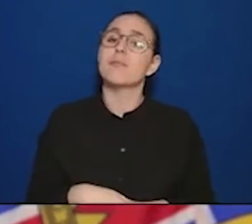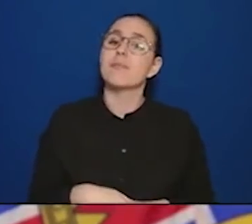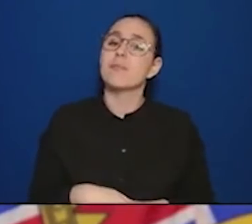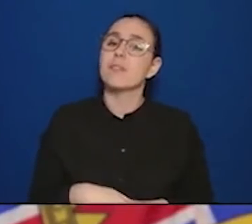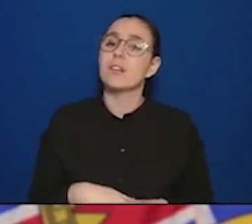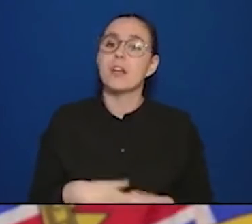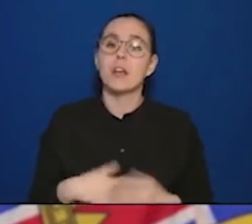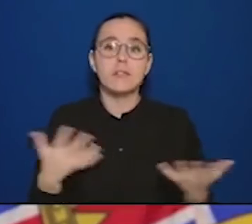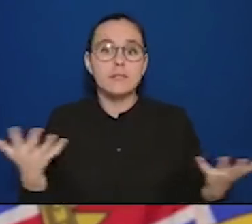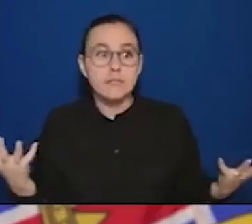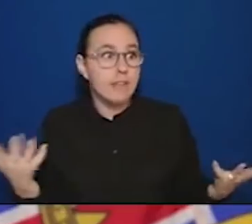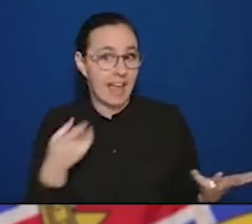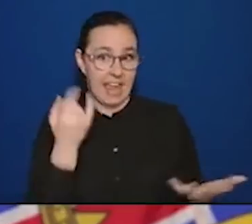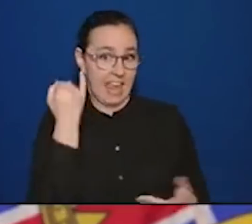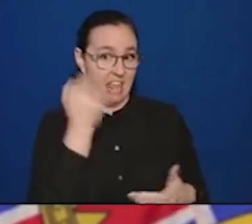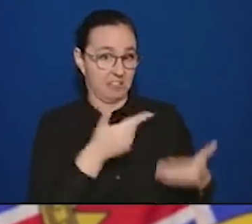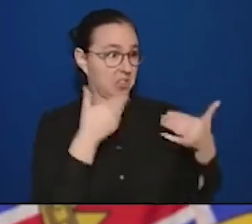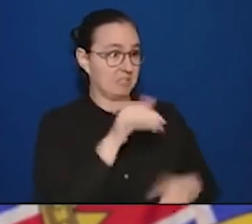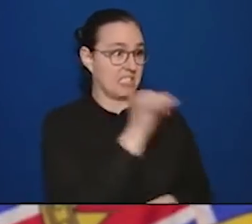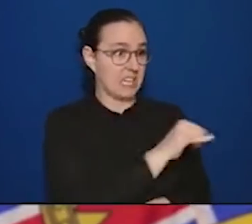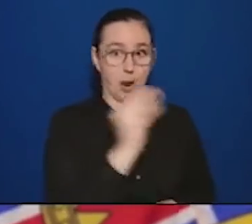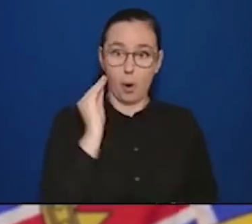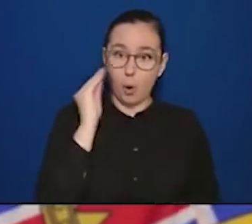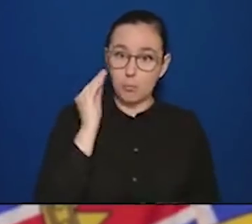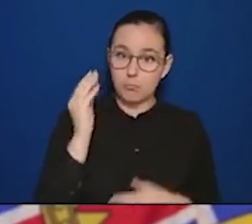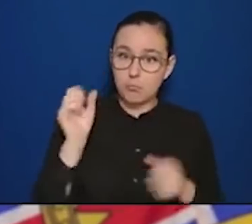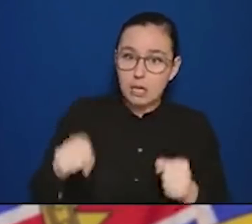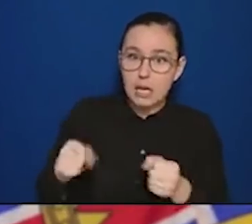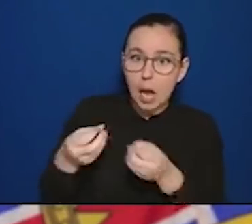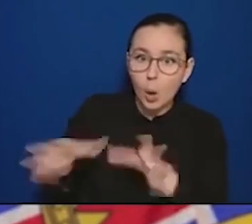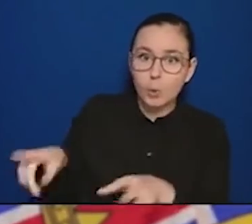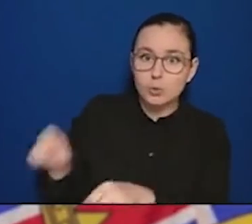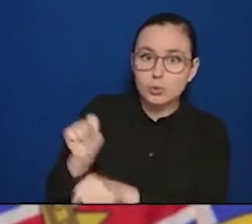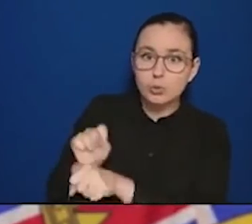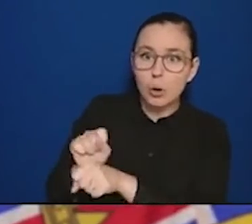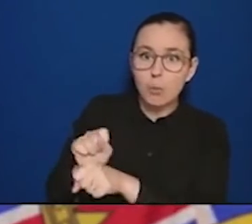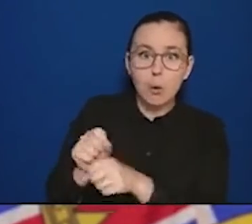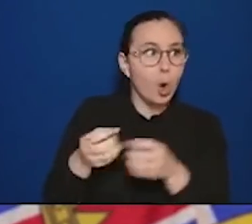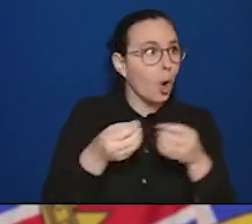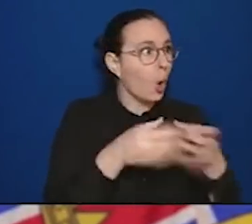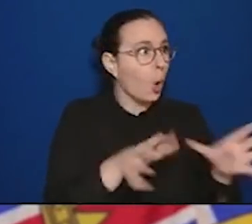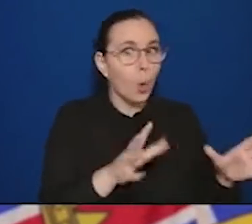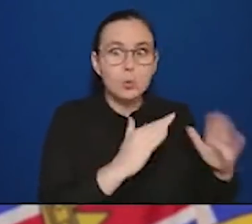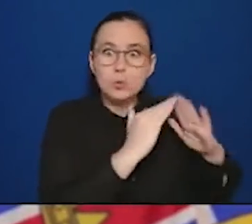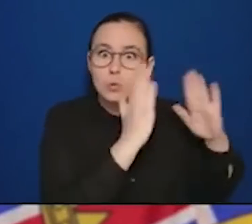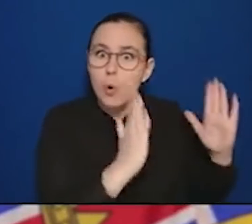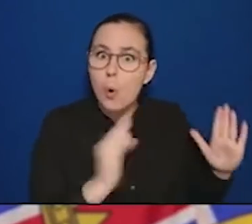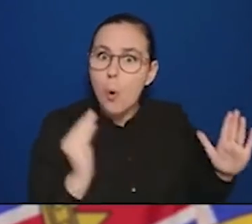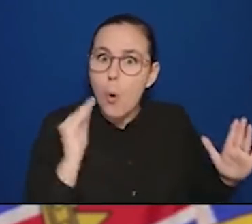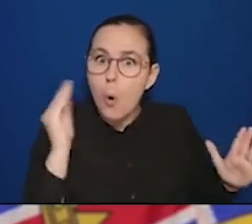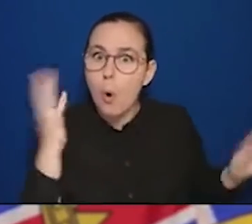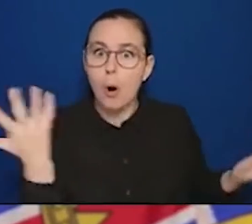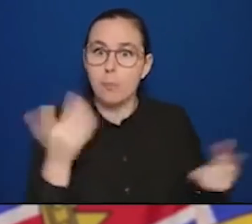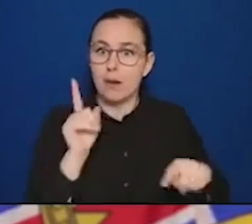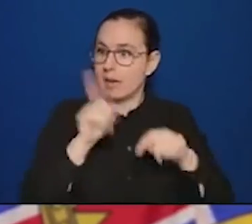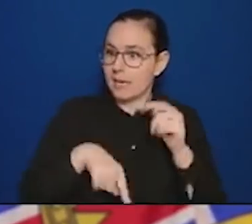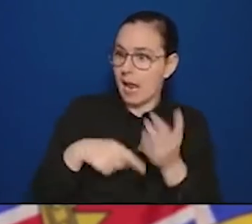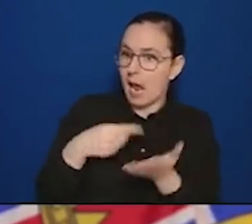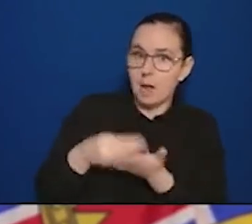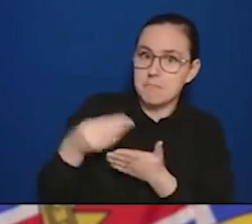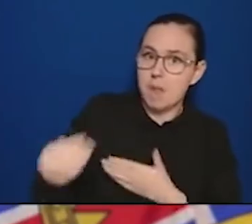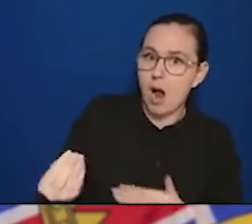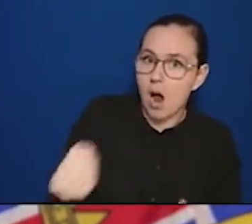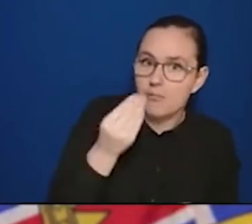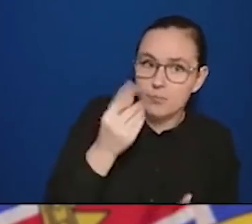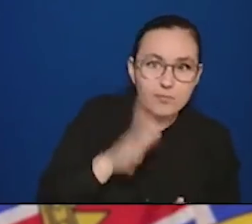job or stable housing or not being able to provide food for their families. These are choices that nobody should have to